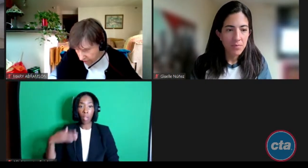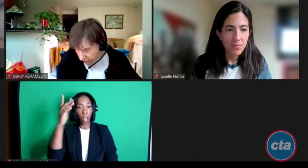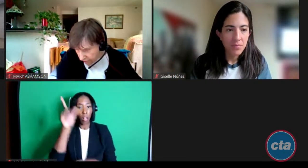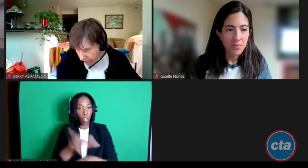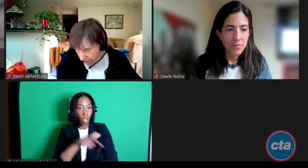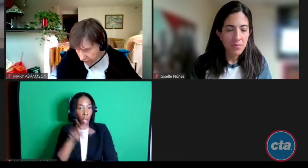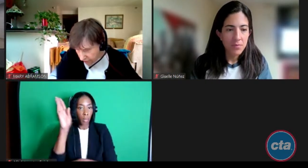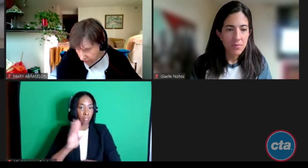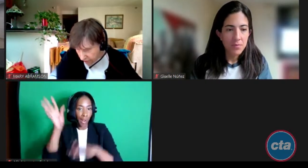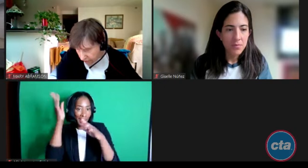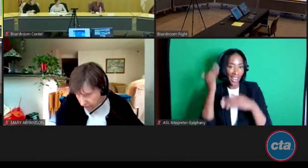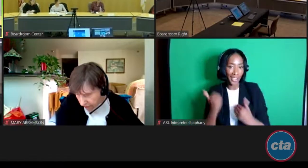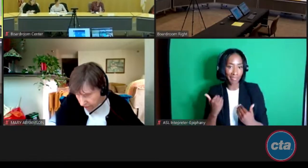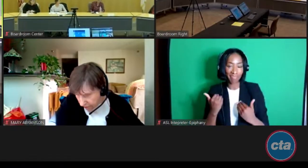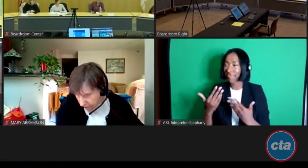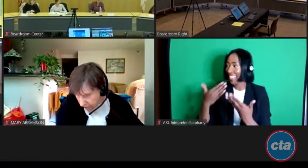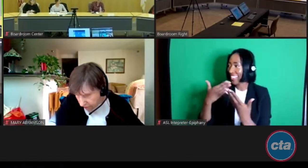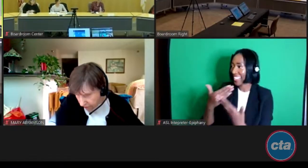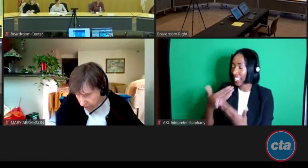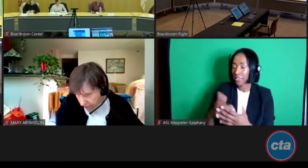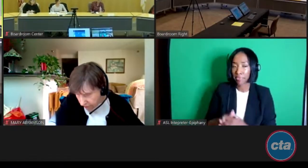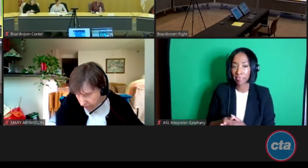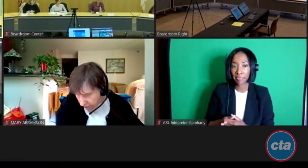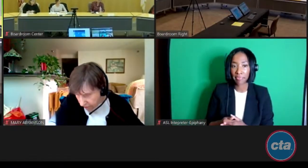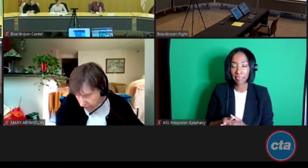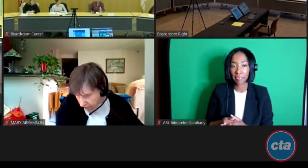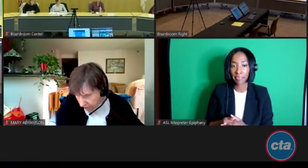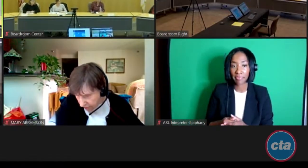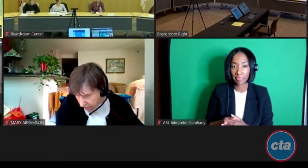Thank you, Giselle. Jada Thompson.